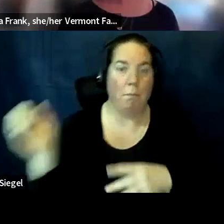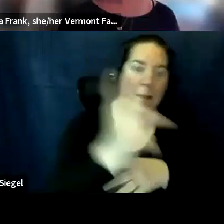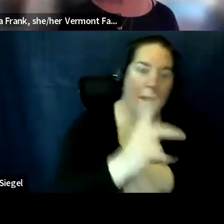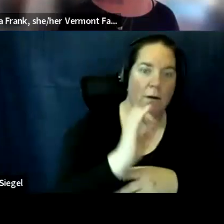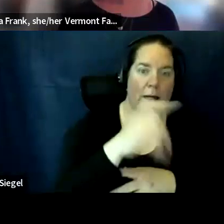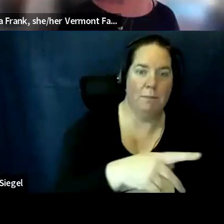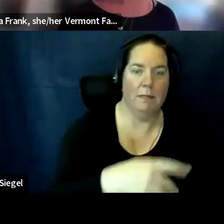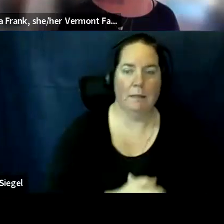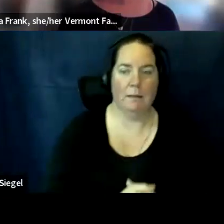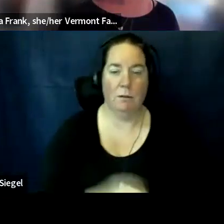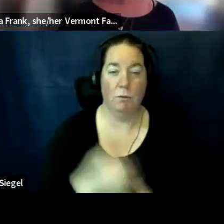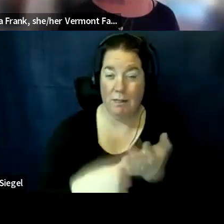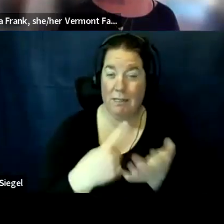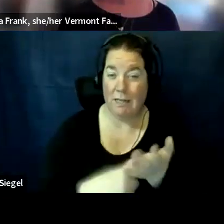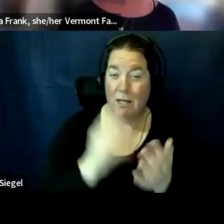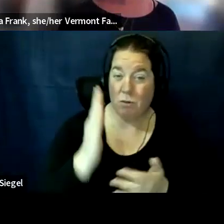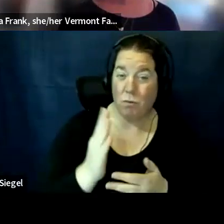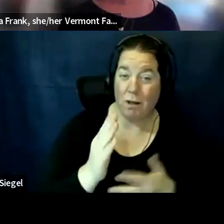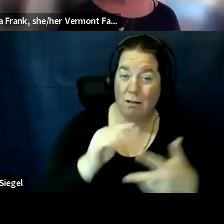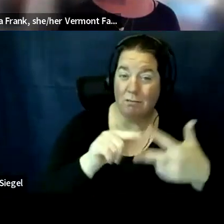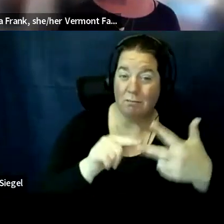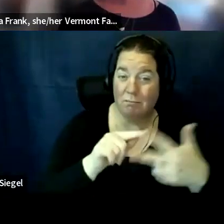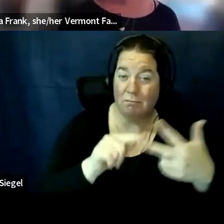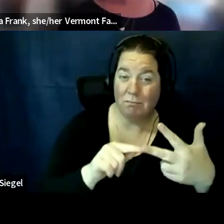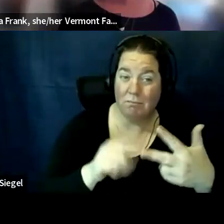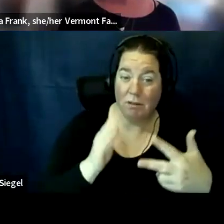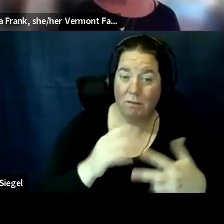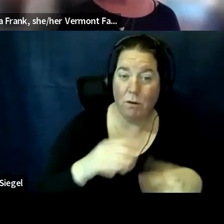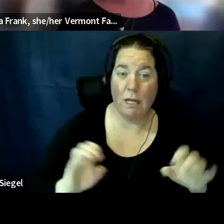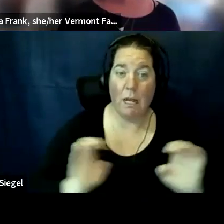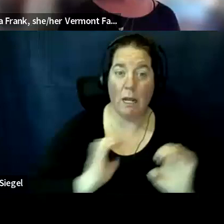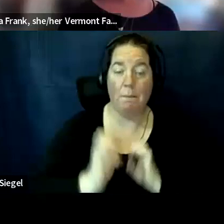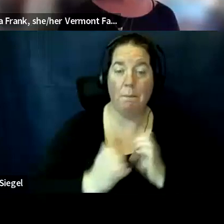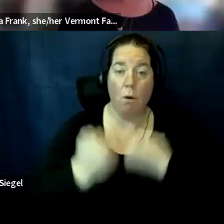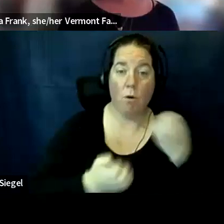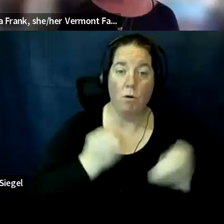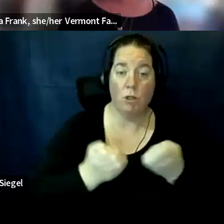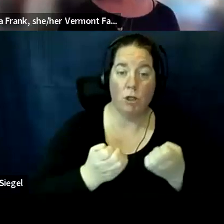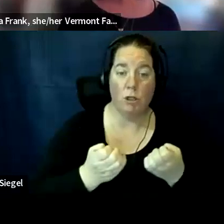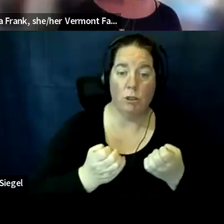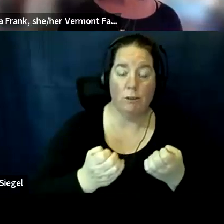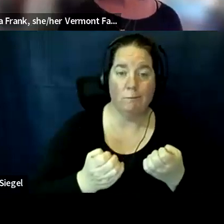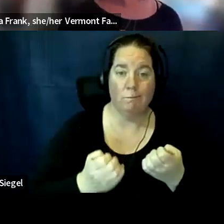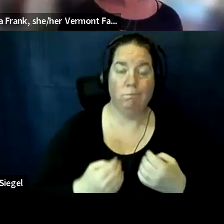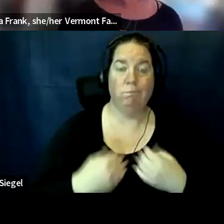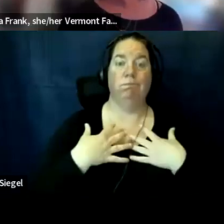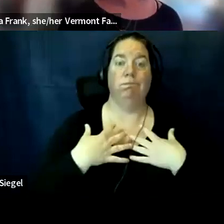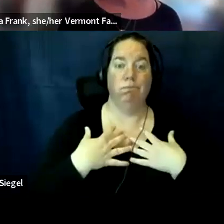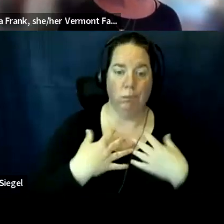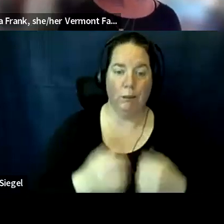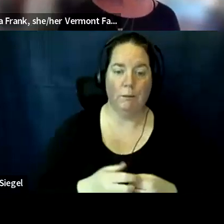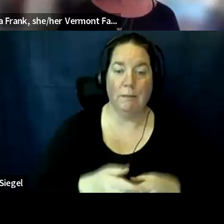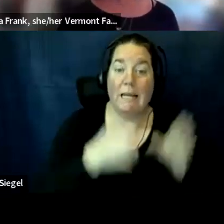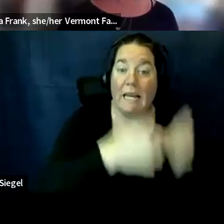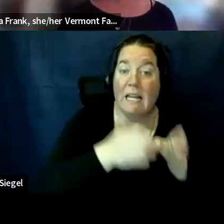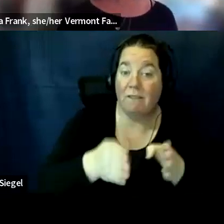Are we going to talk about that a little bit more for kids who have that kind of emotional disturbance diagnosis? I can't say we're necessarily going to get into individual cases